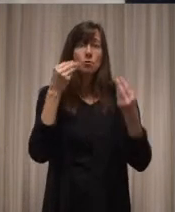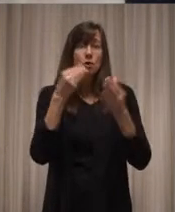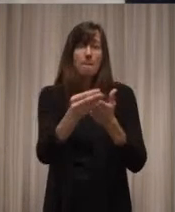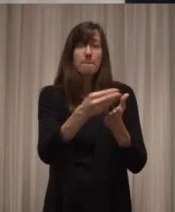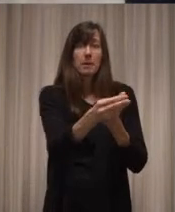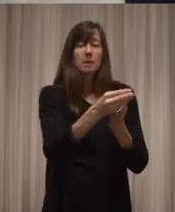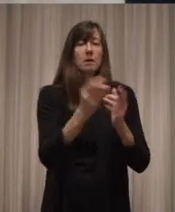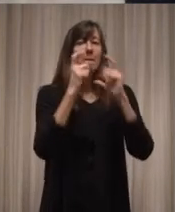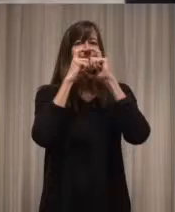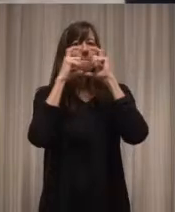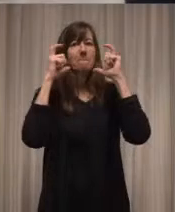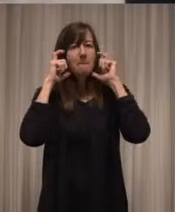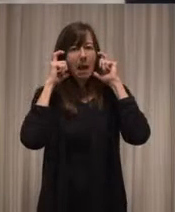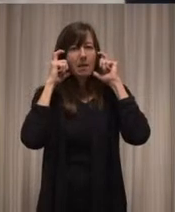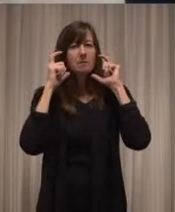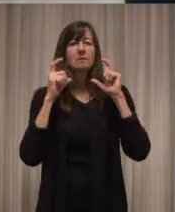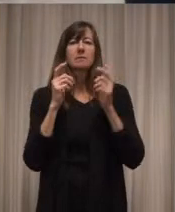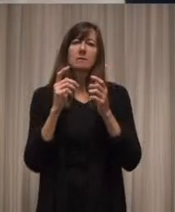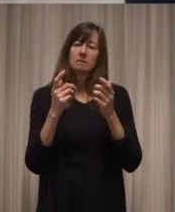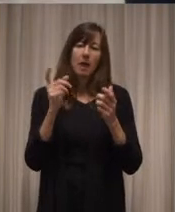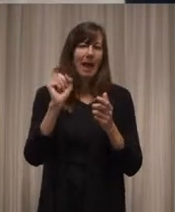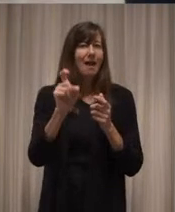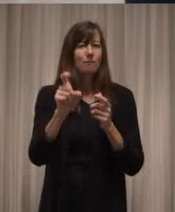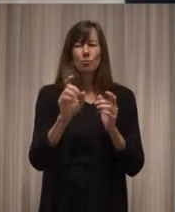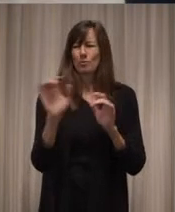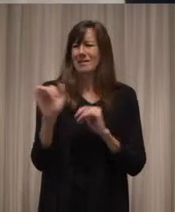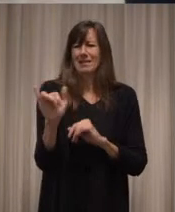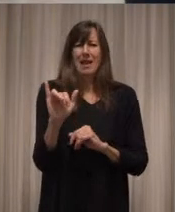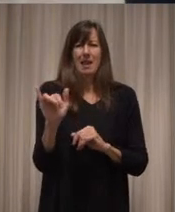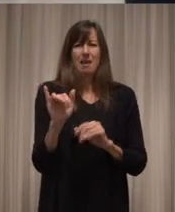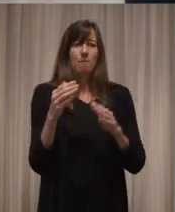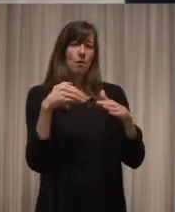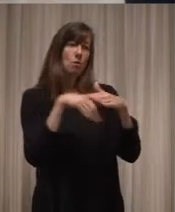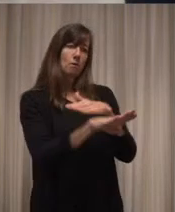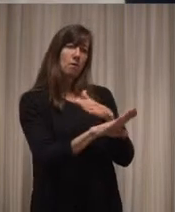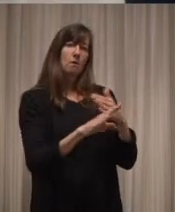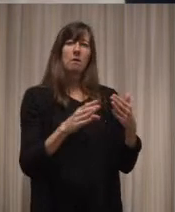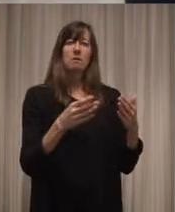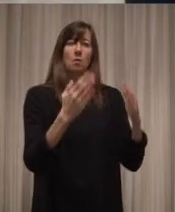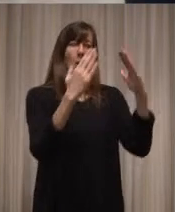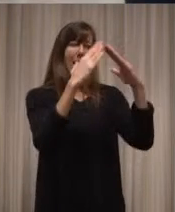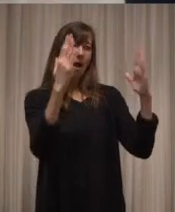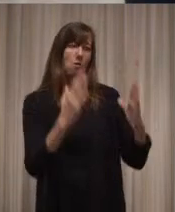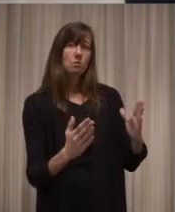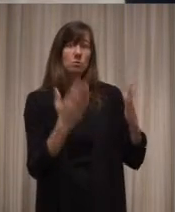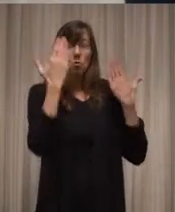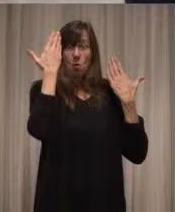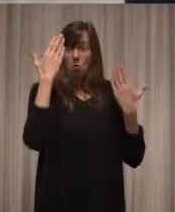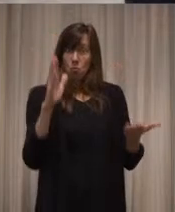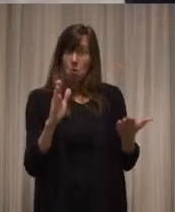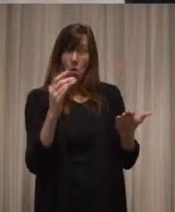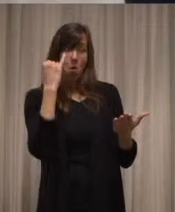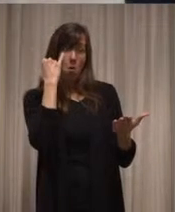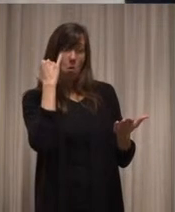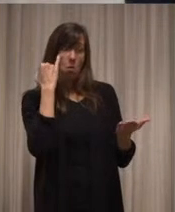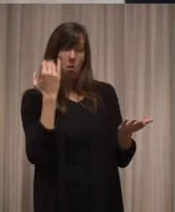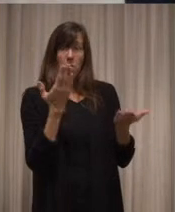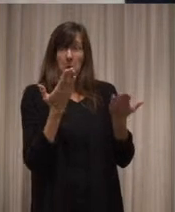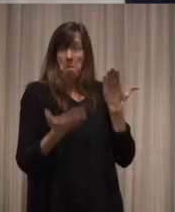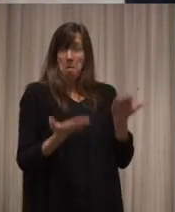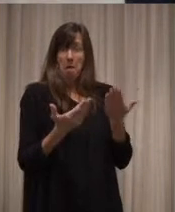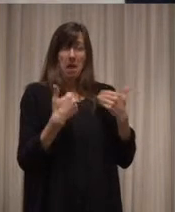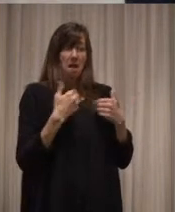about, you need to really do the same thing if you're getting together with anyone who you don't know to definitively not have COVID.